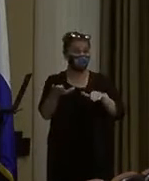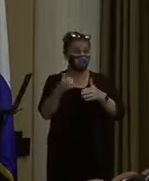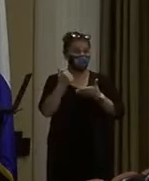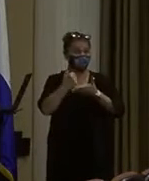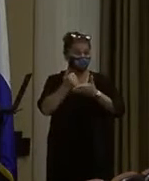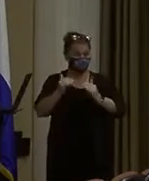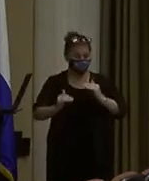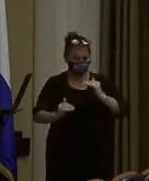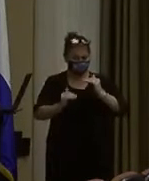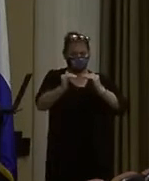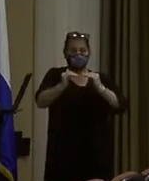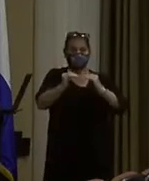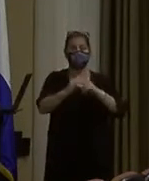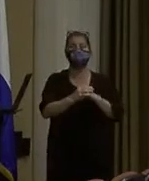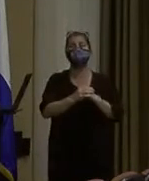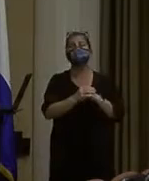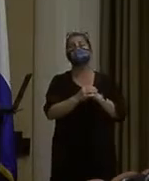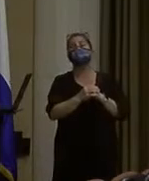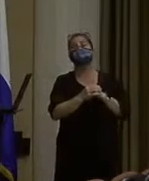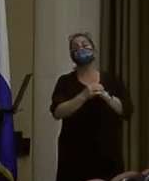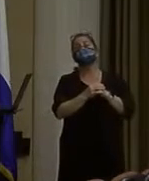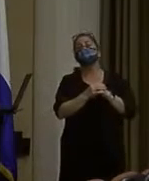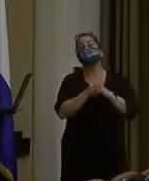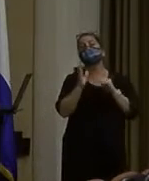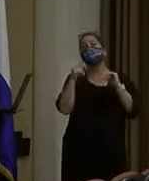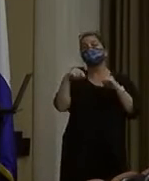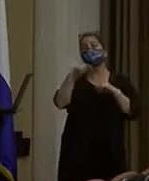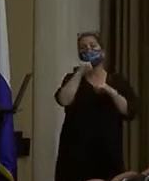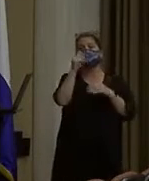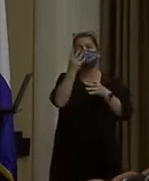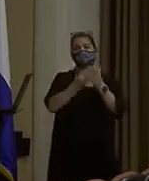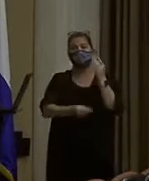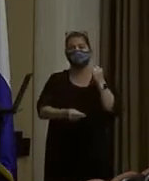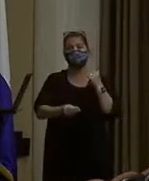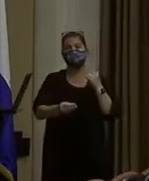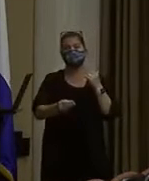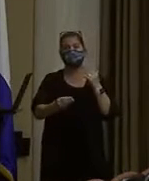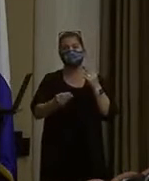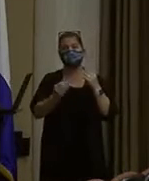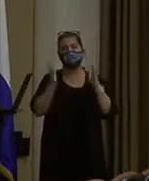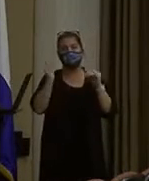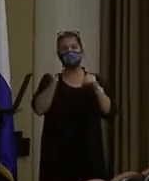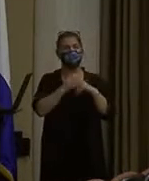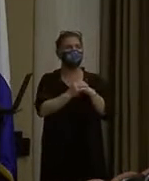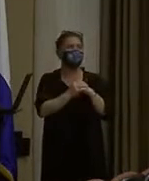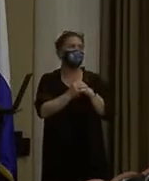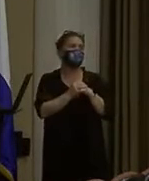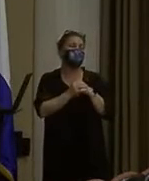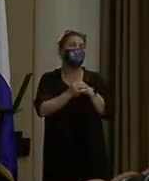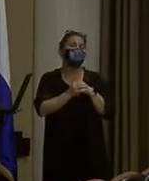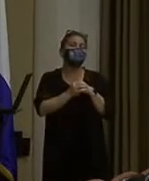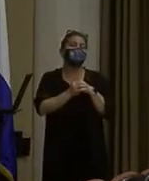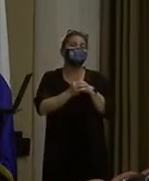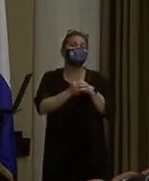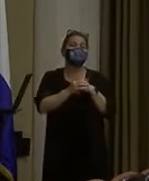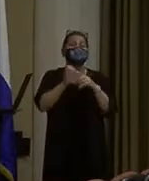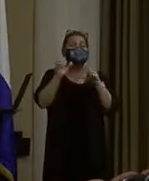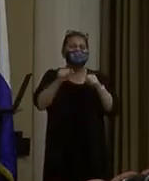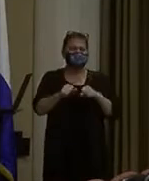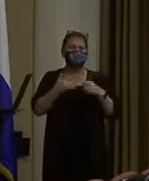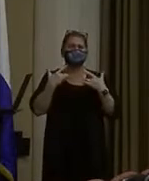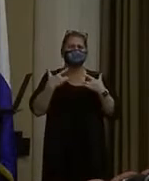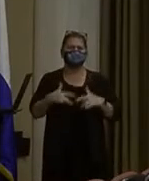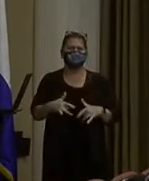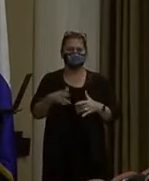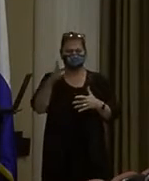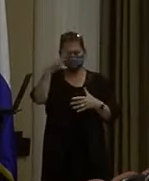equity in America. You know, I hope you haven't lost hope in listening to these remarks, because it can be